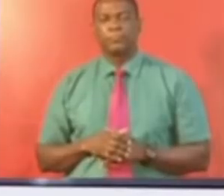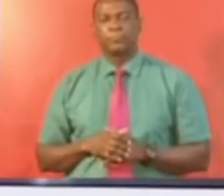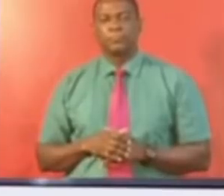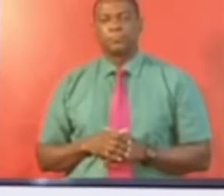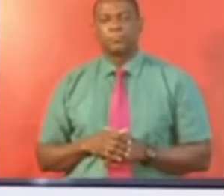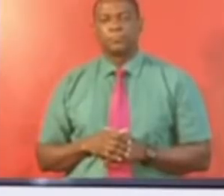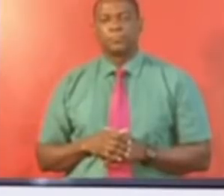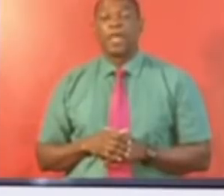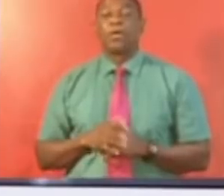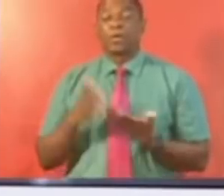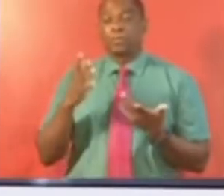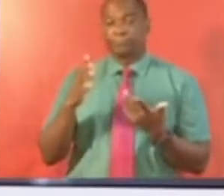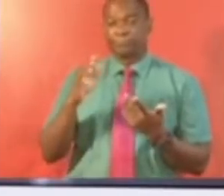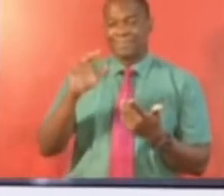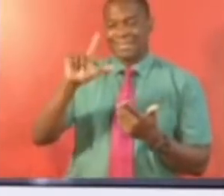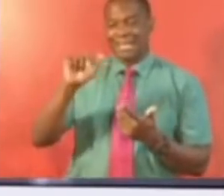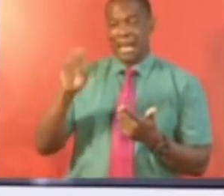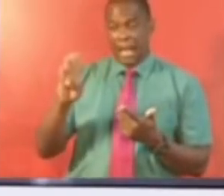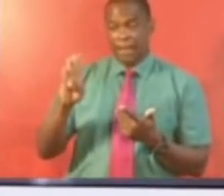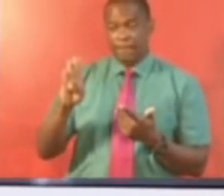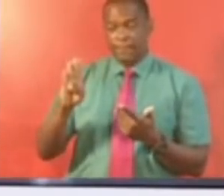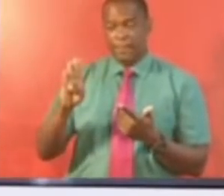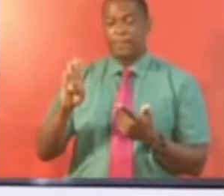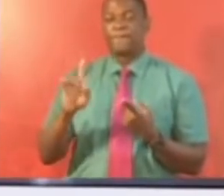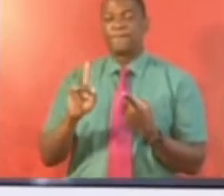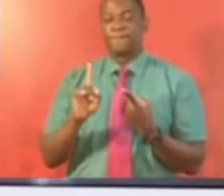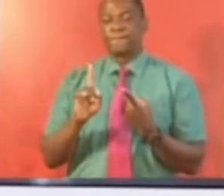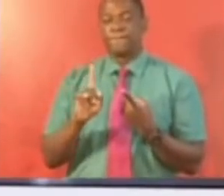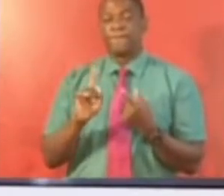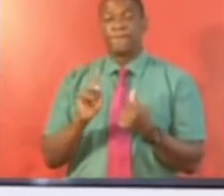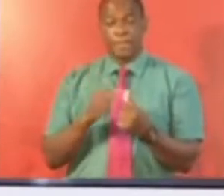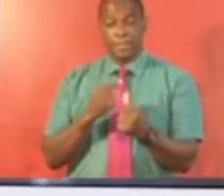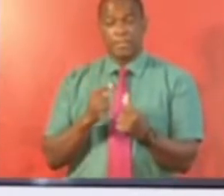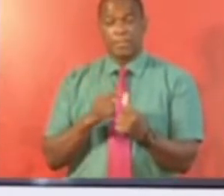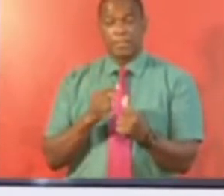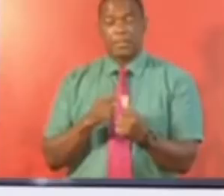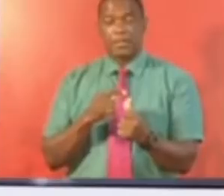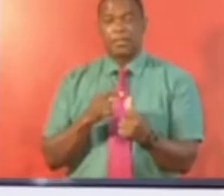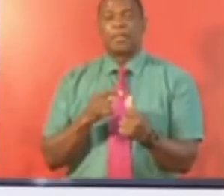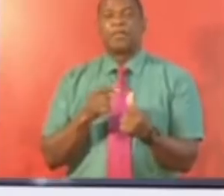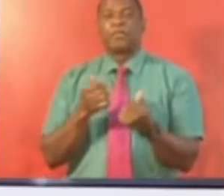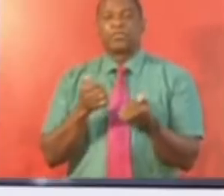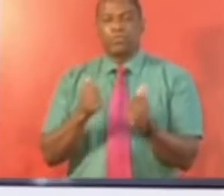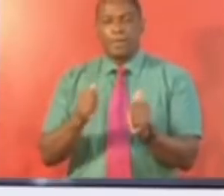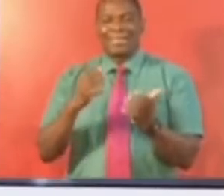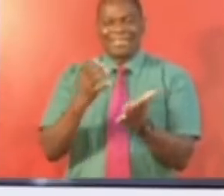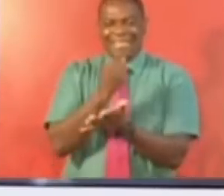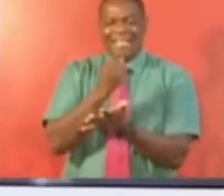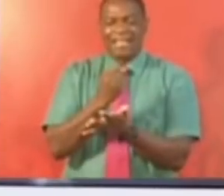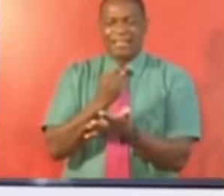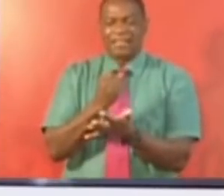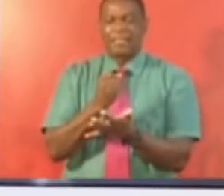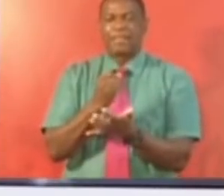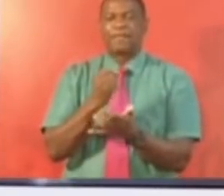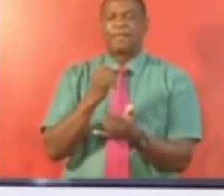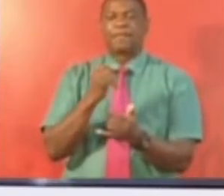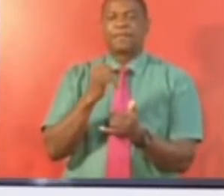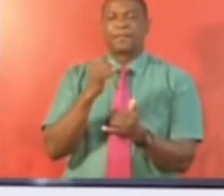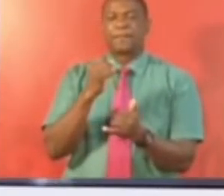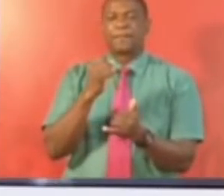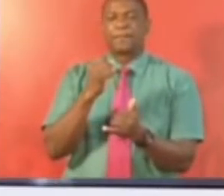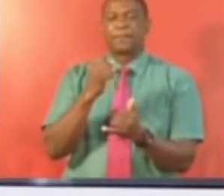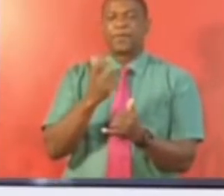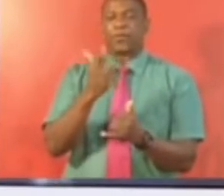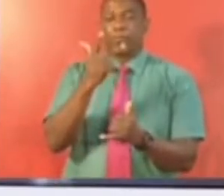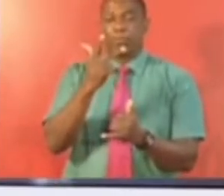update on the lab, first of all, we are in the process of getting our final reagents to set up 3 additional labs,